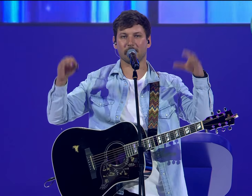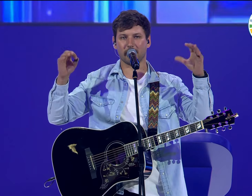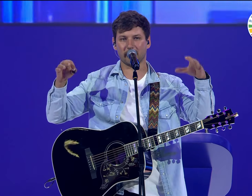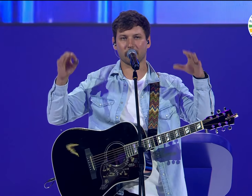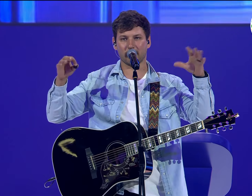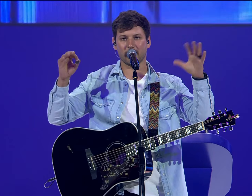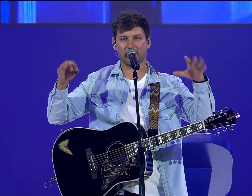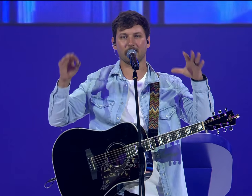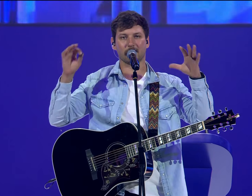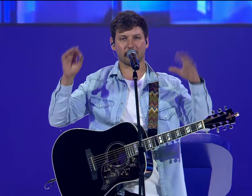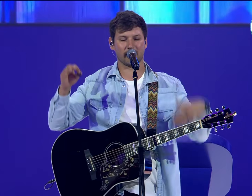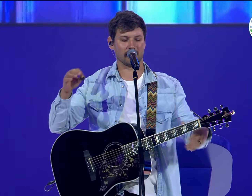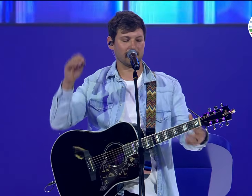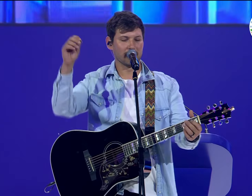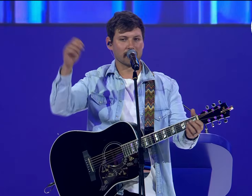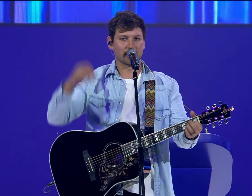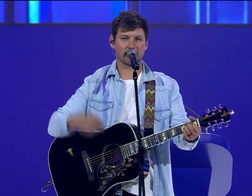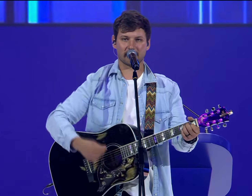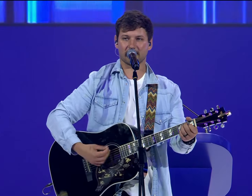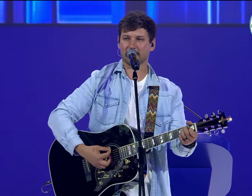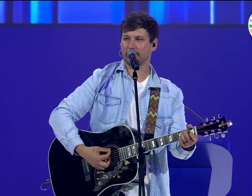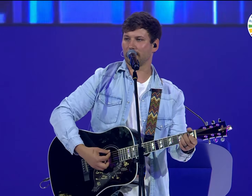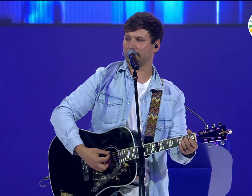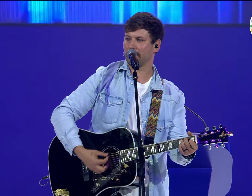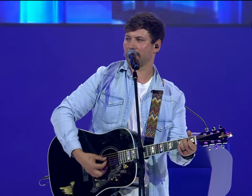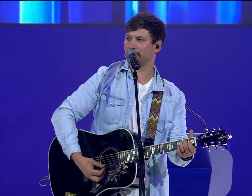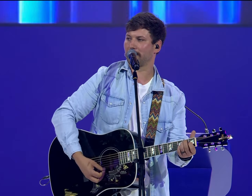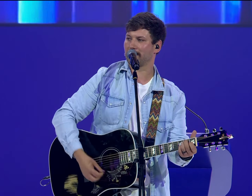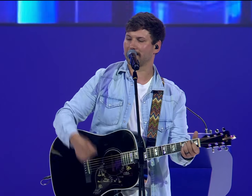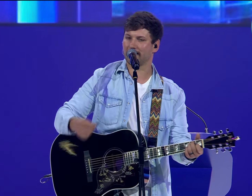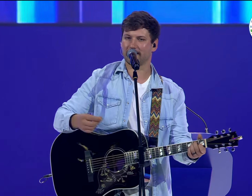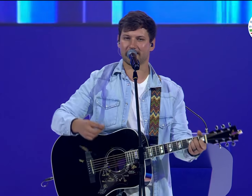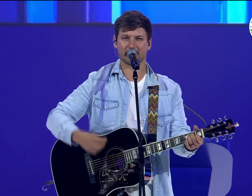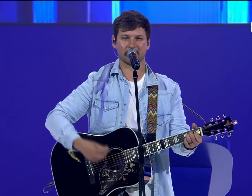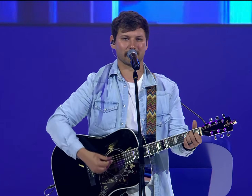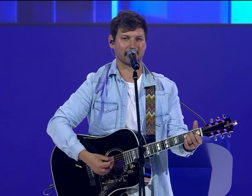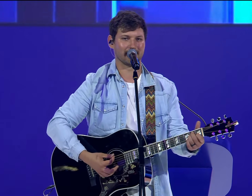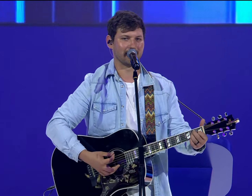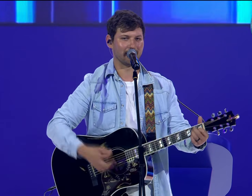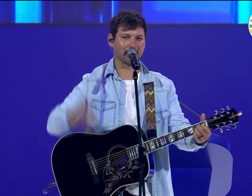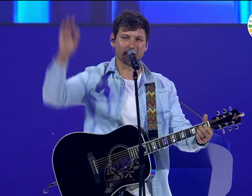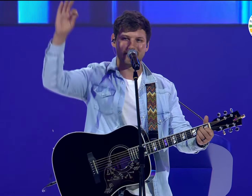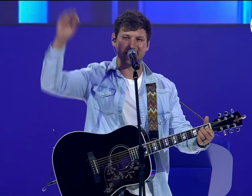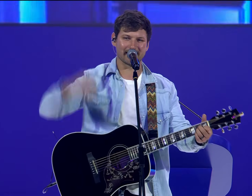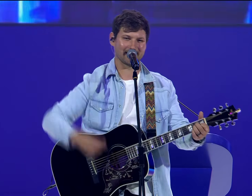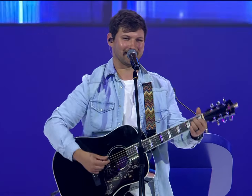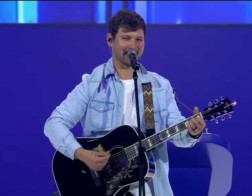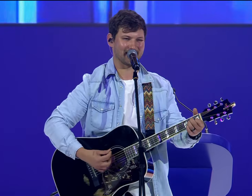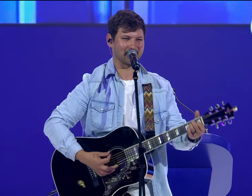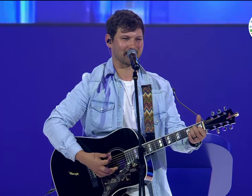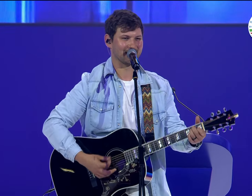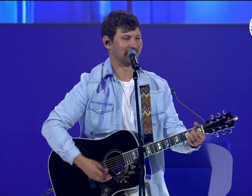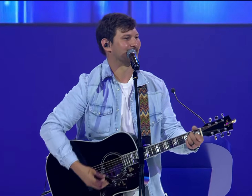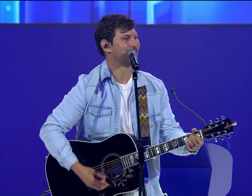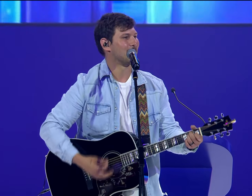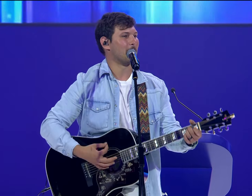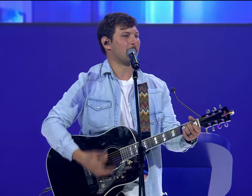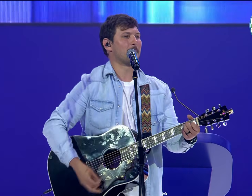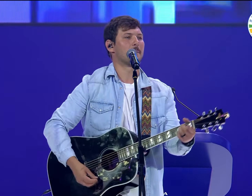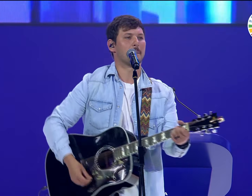right here and being where we are now. So this song is for all of you from my side. Thank you so much. My name is Vickers. You guys are